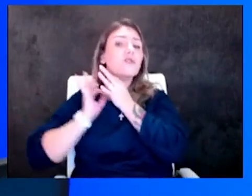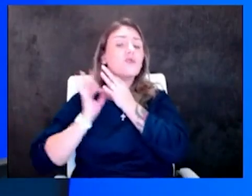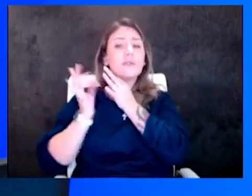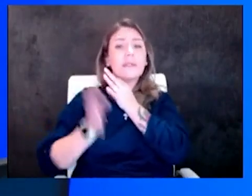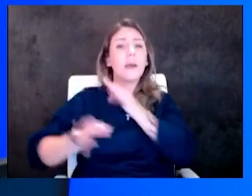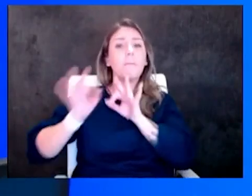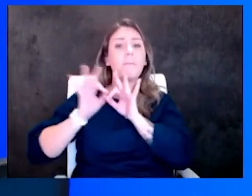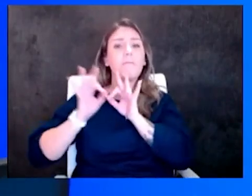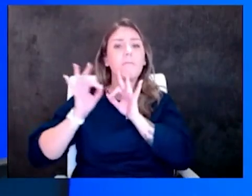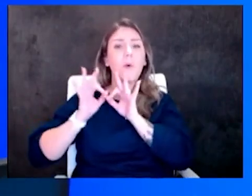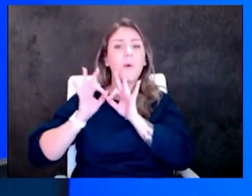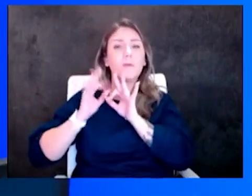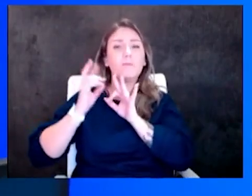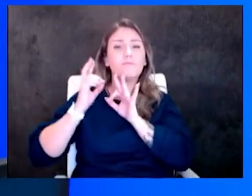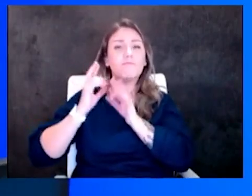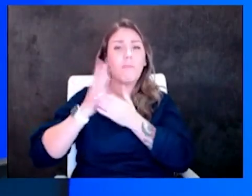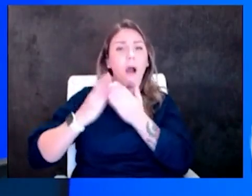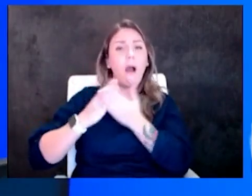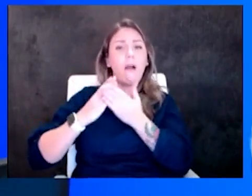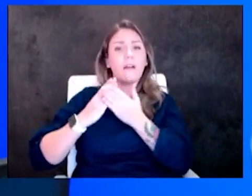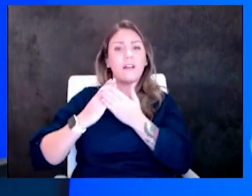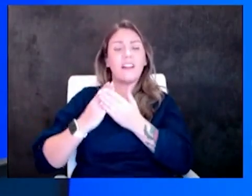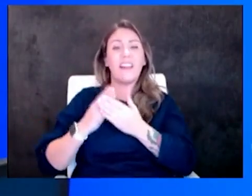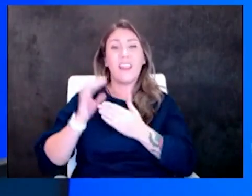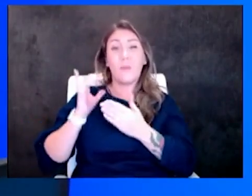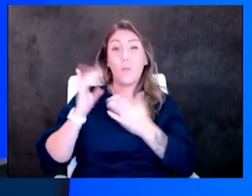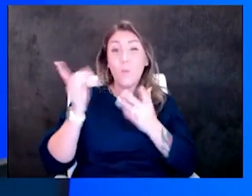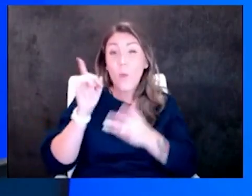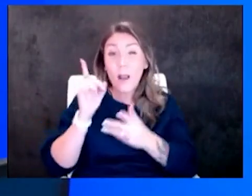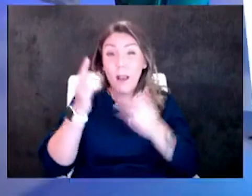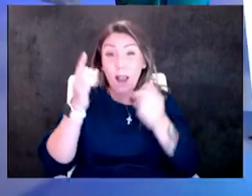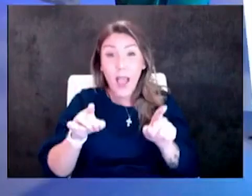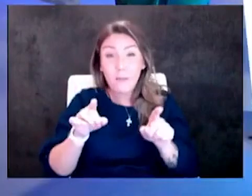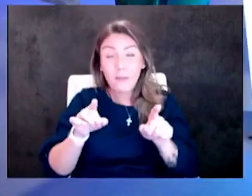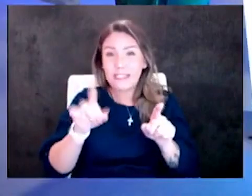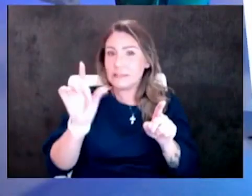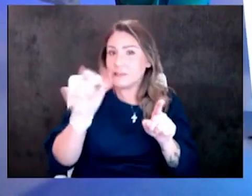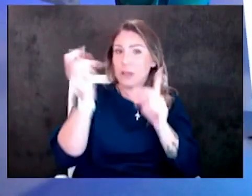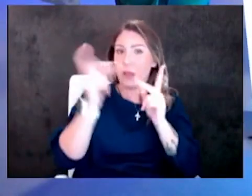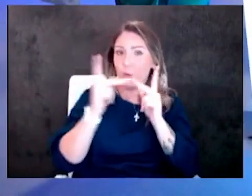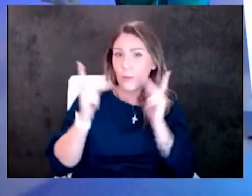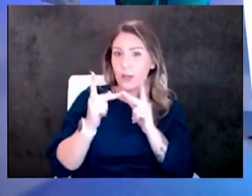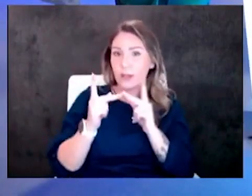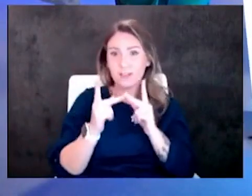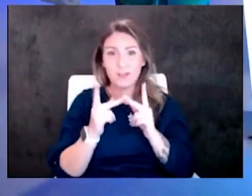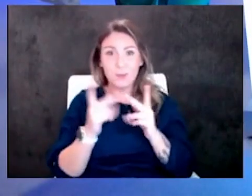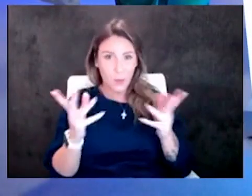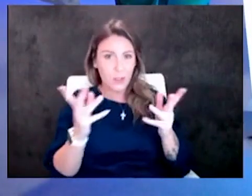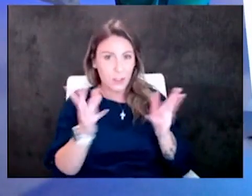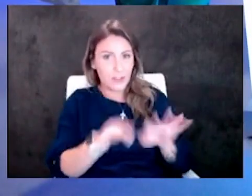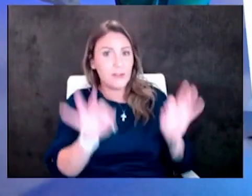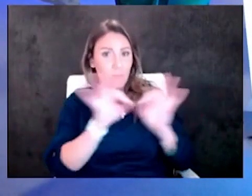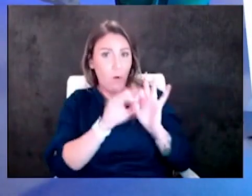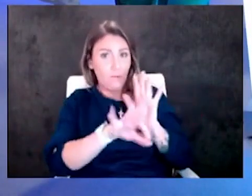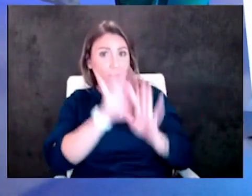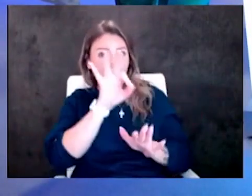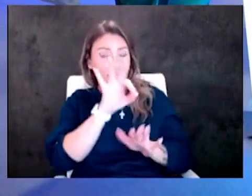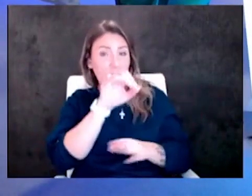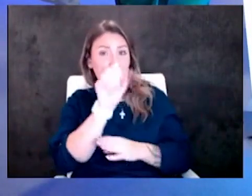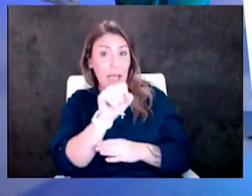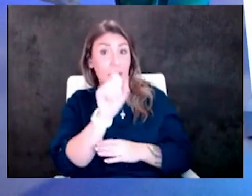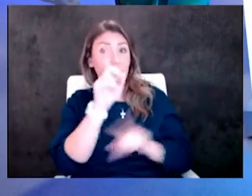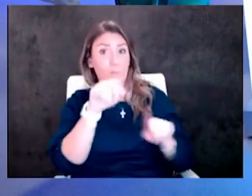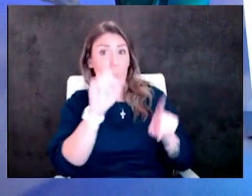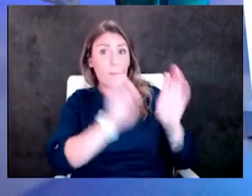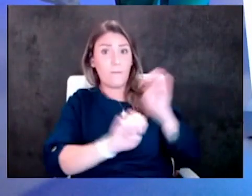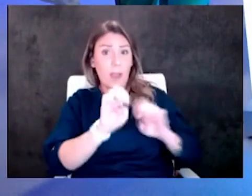The source lies elsewhere. So I think what it is an important finding. Go get it evaluated, but it's probably not causing